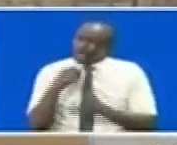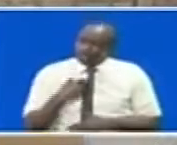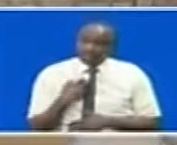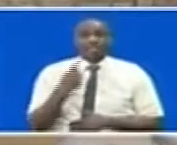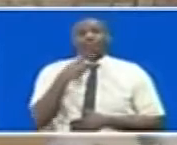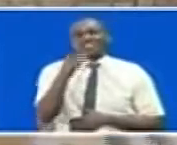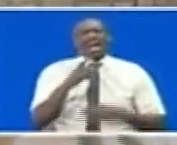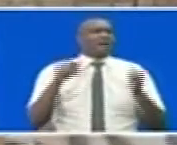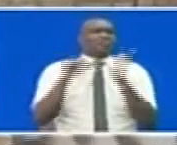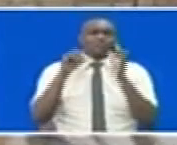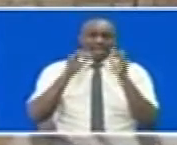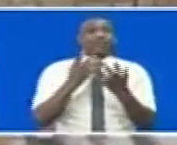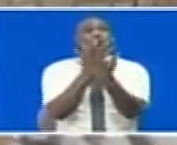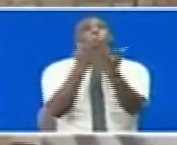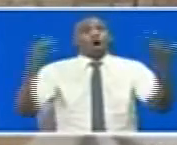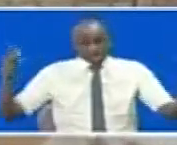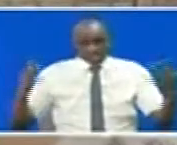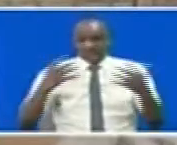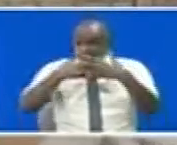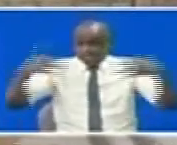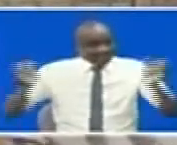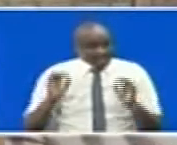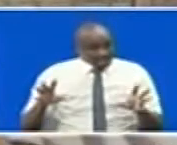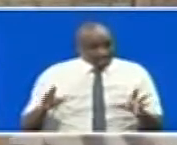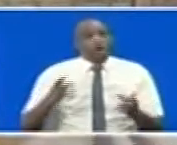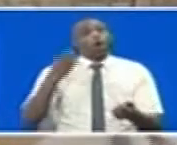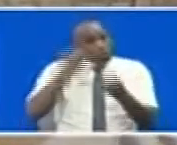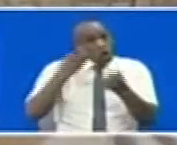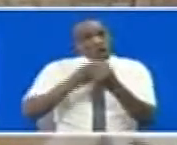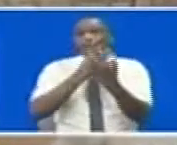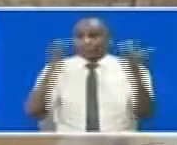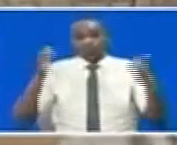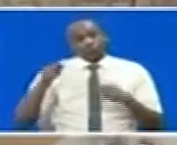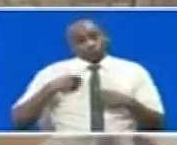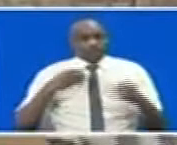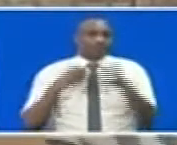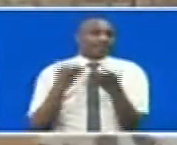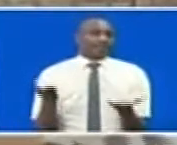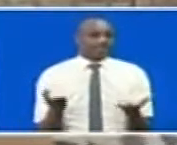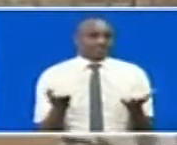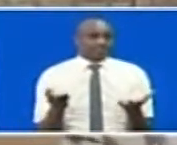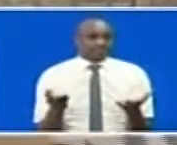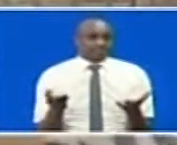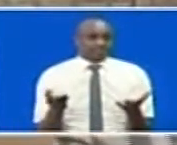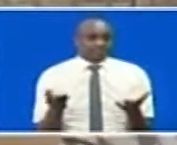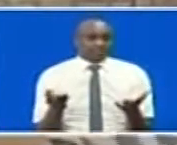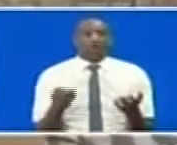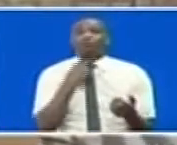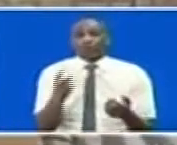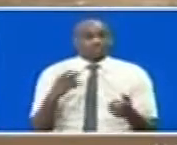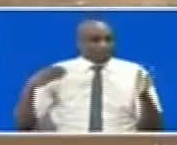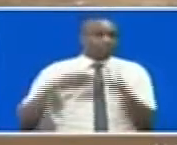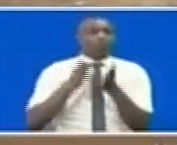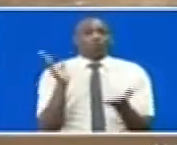Wakatuambia watajenga ukuta. Watajenga ukuta kwamba itazuia ile